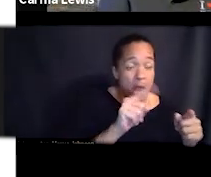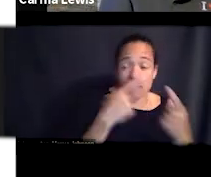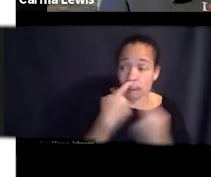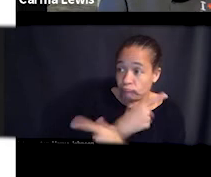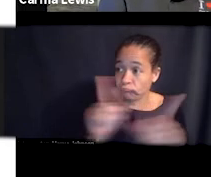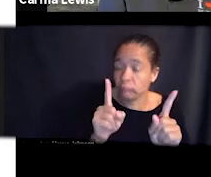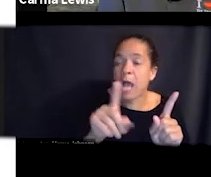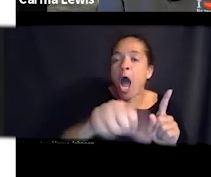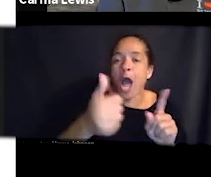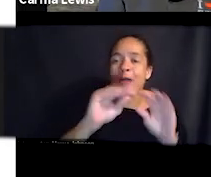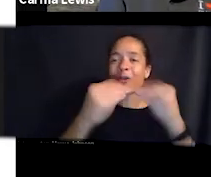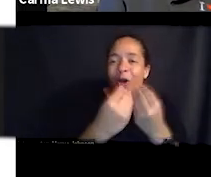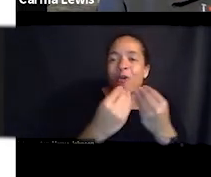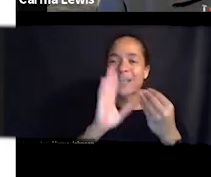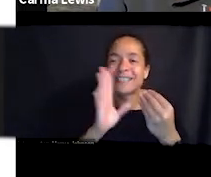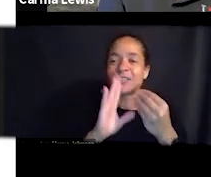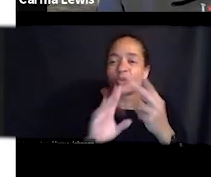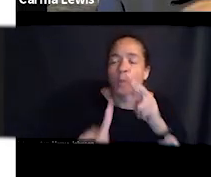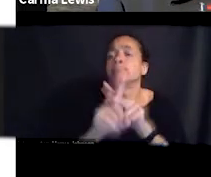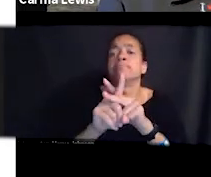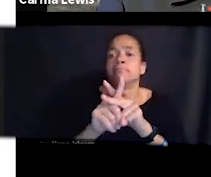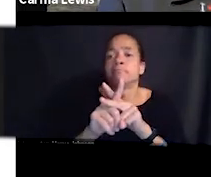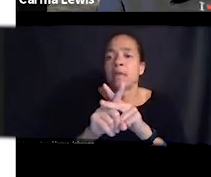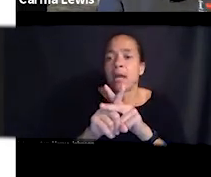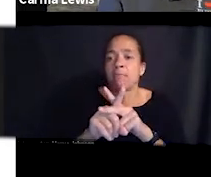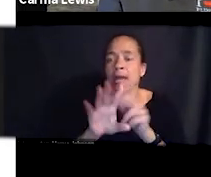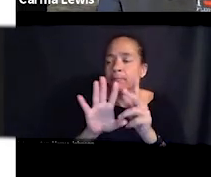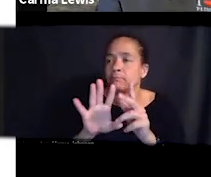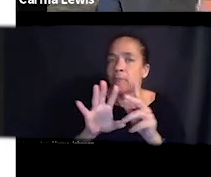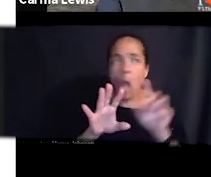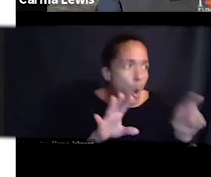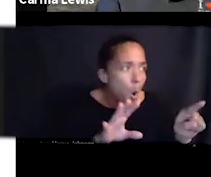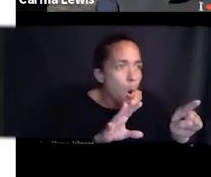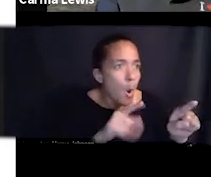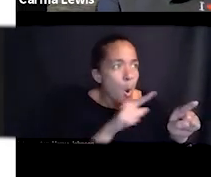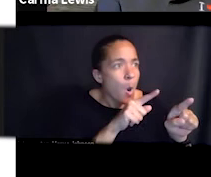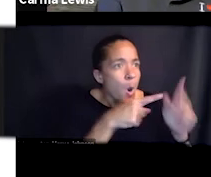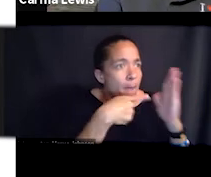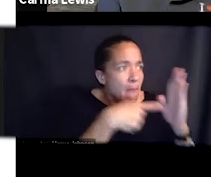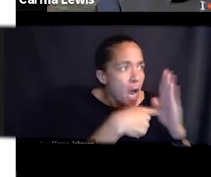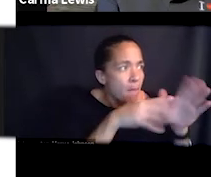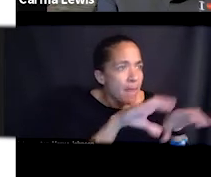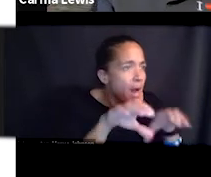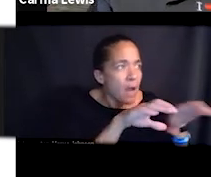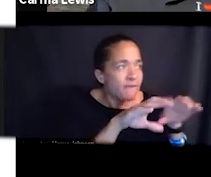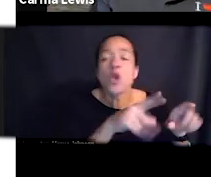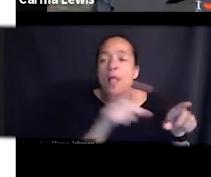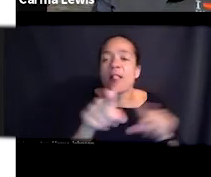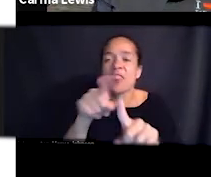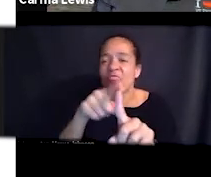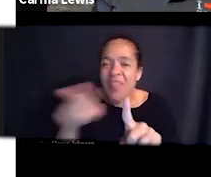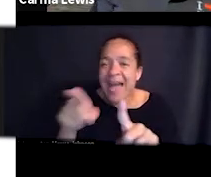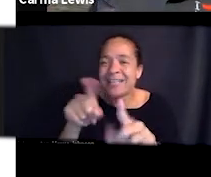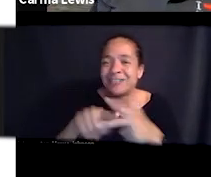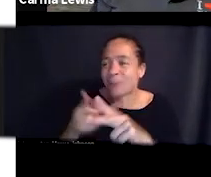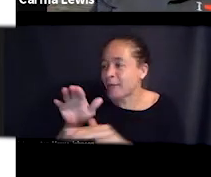are also approaching these residents and community groups asking, what can we do? Can we help do this? And